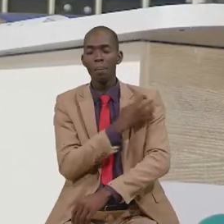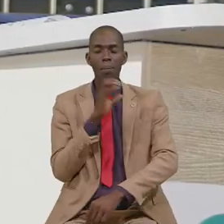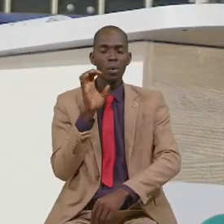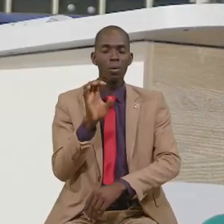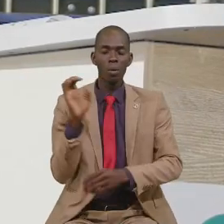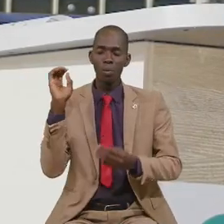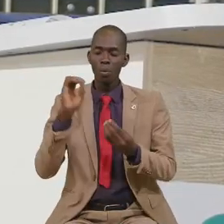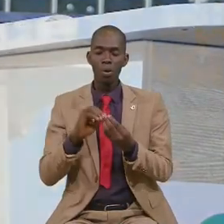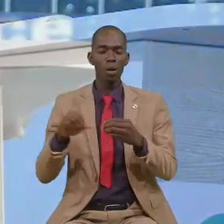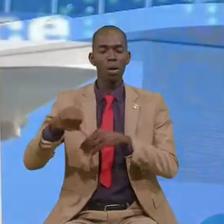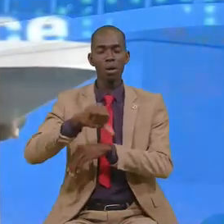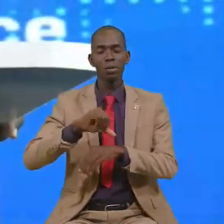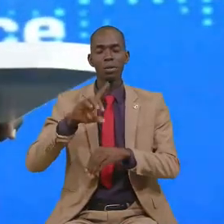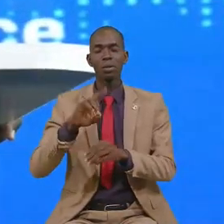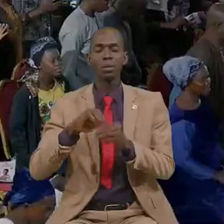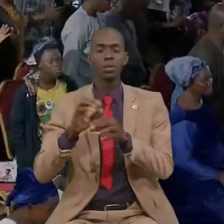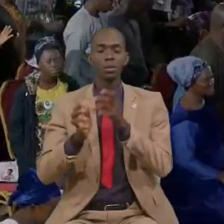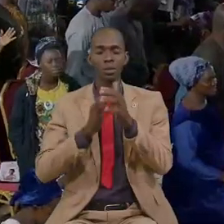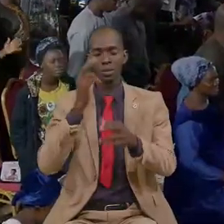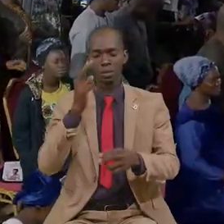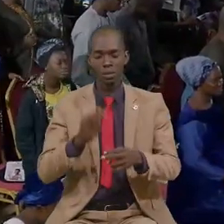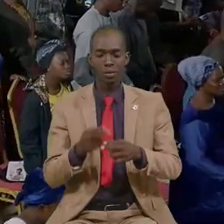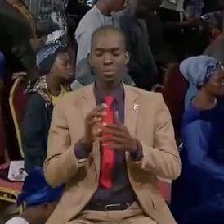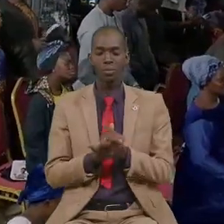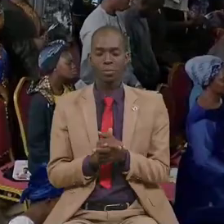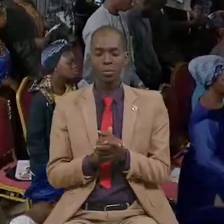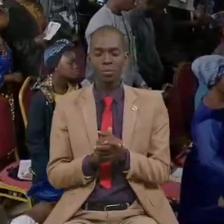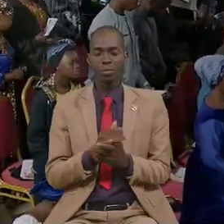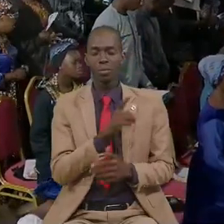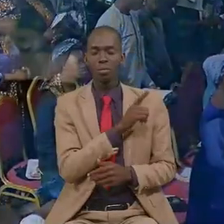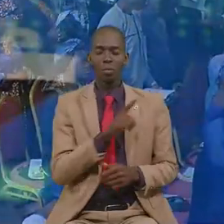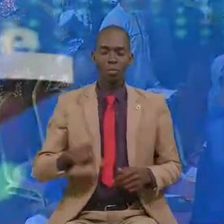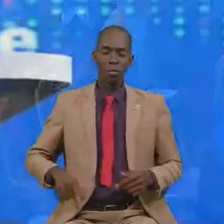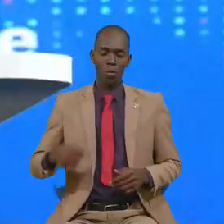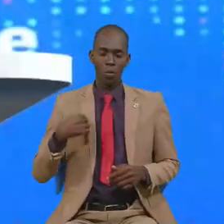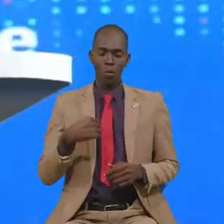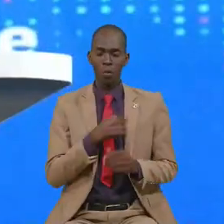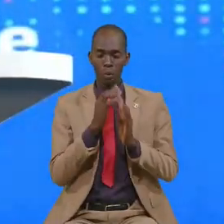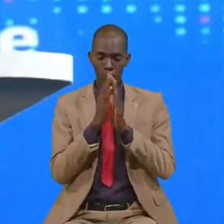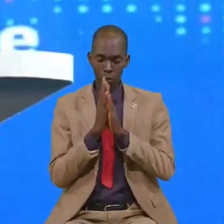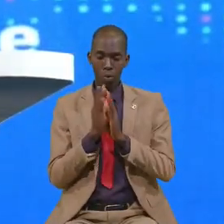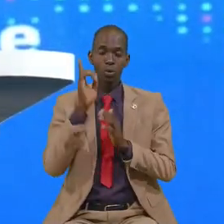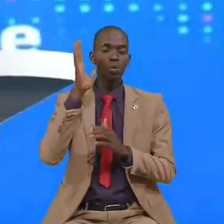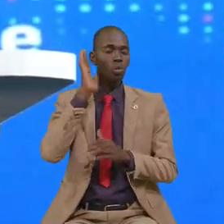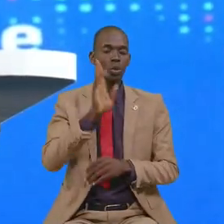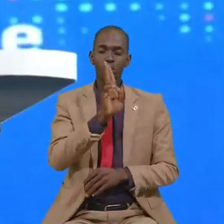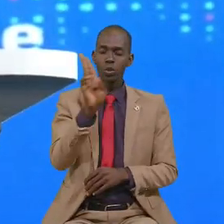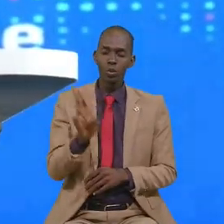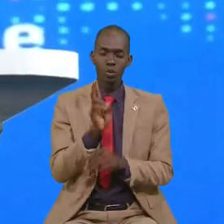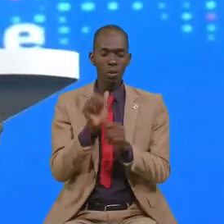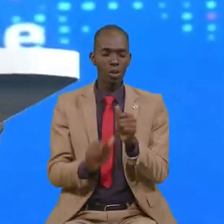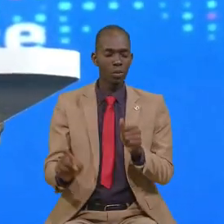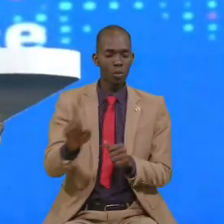in Jesus' name. Lord, we pray you'll use everyone, every